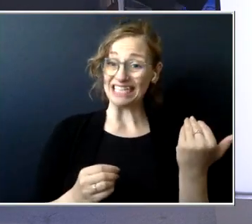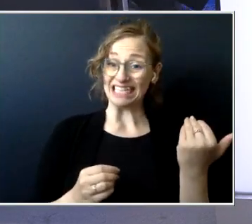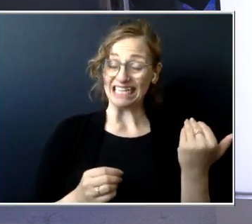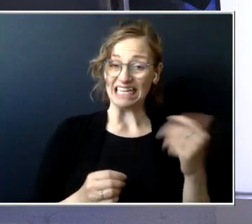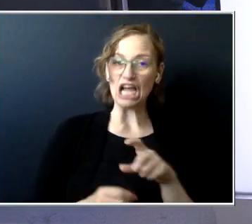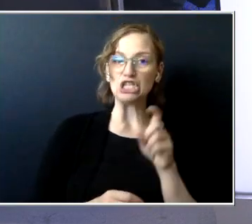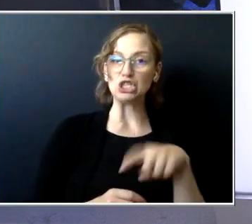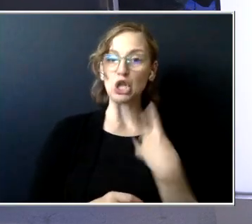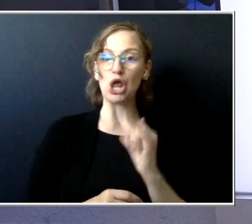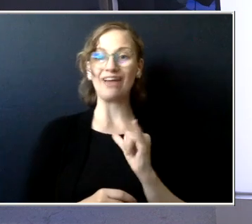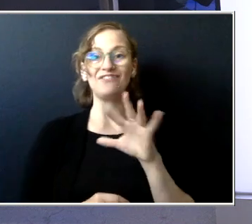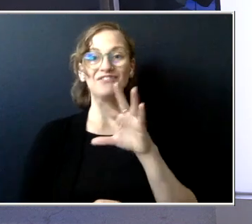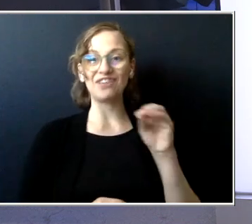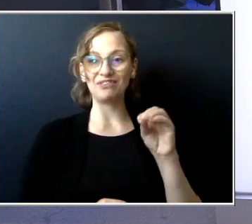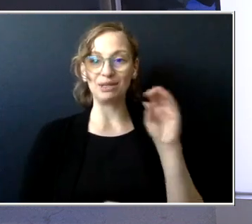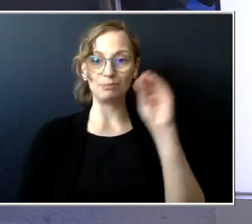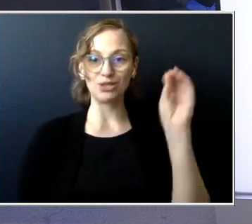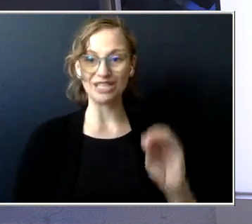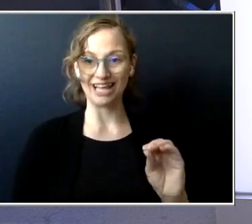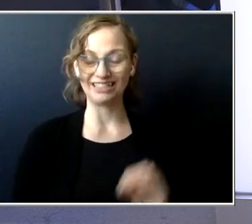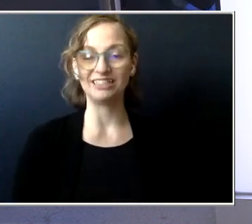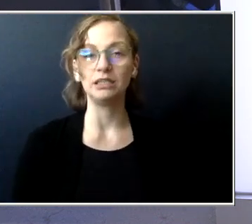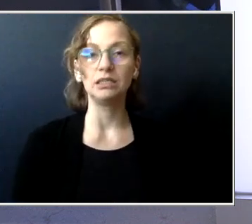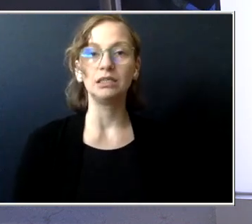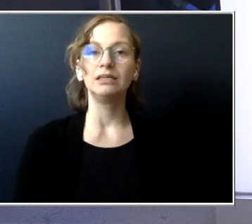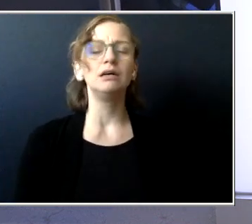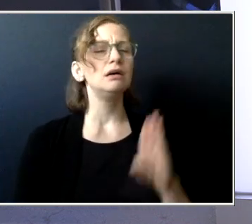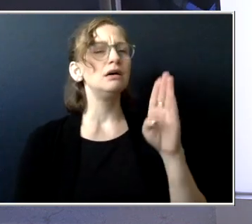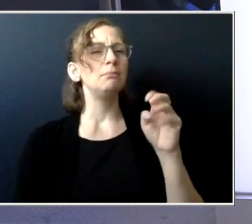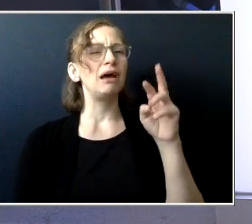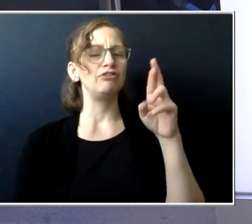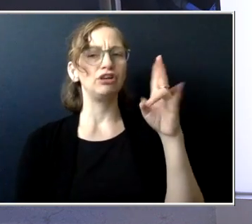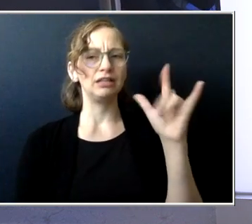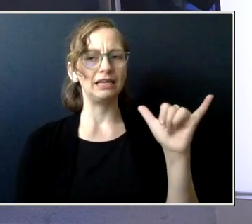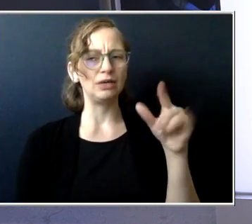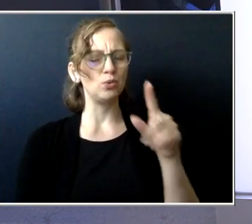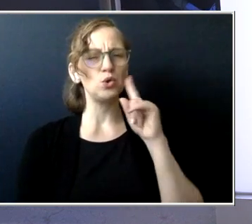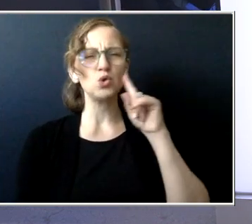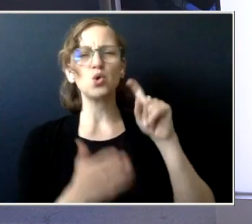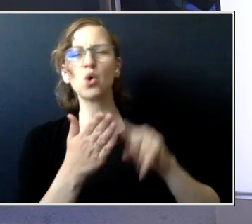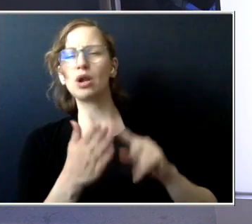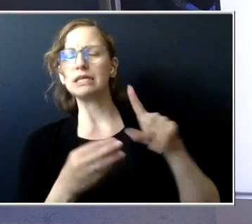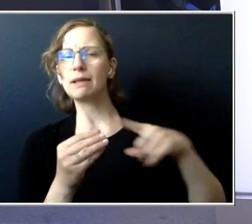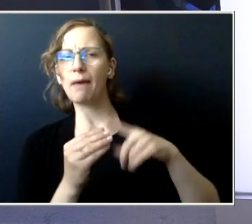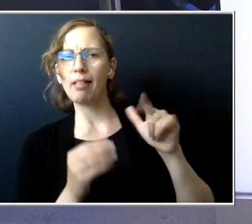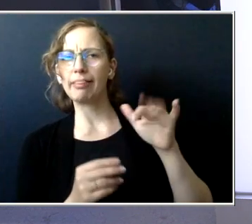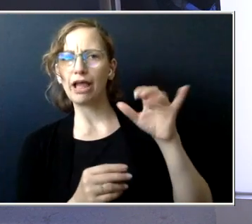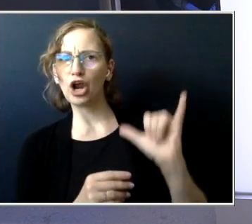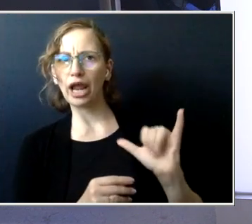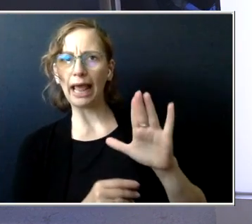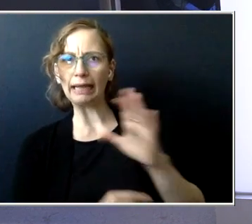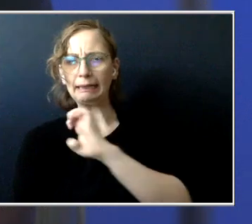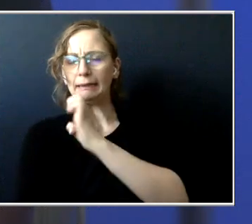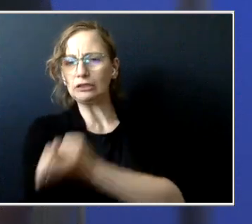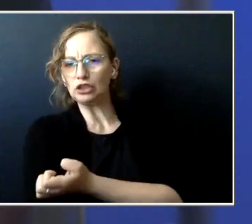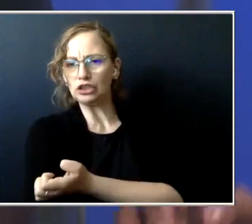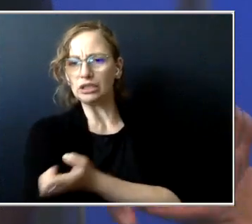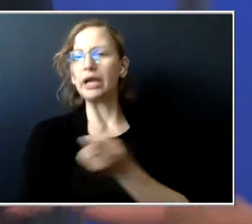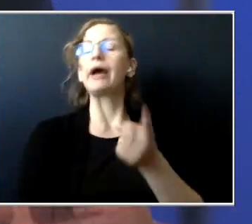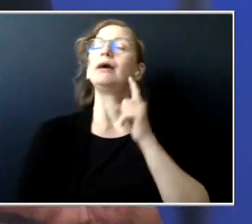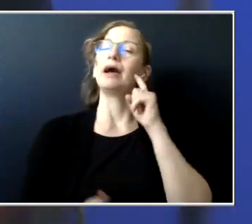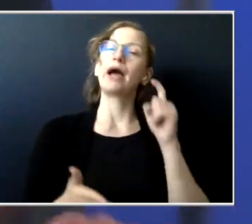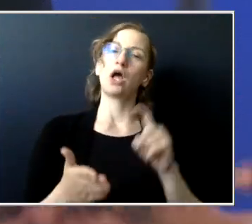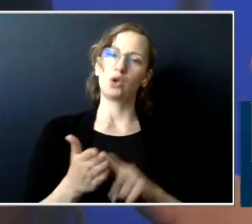Yes. Beverly, what did you notice about Larry's energy before he got the LVAD? I noticed that he was really having a problem,